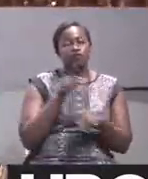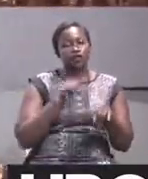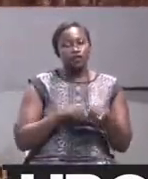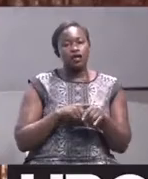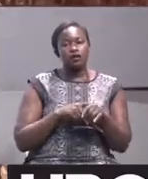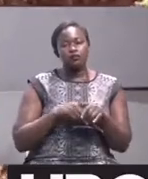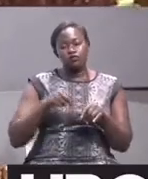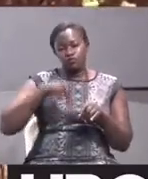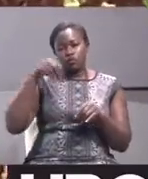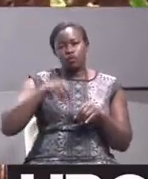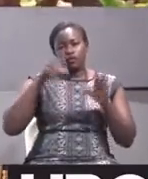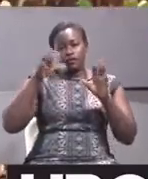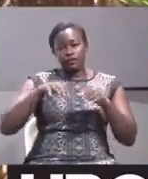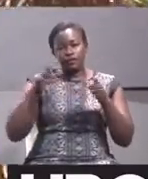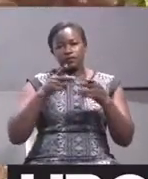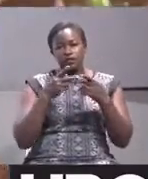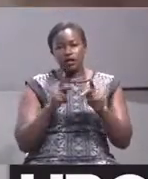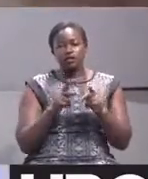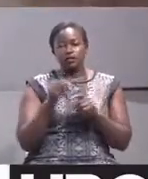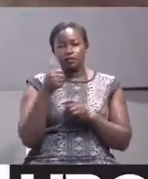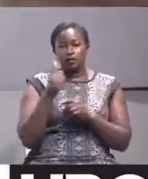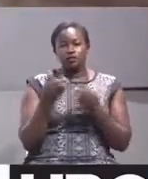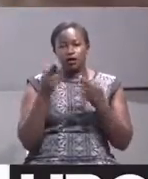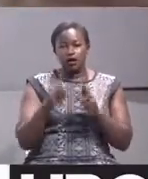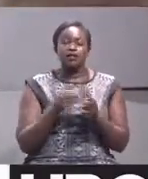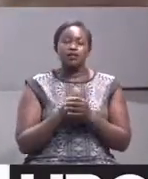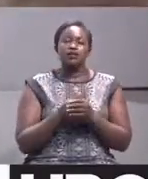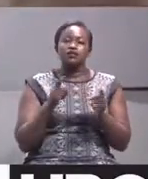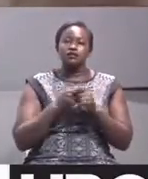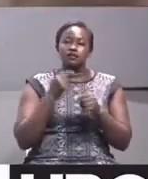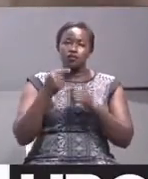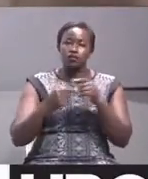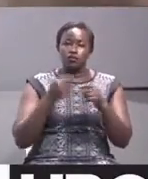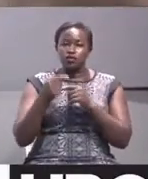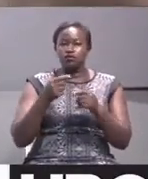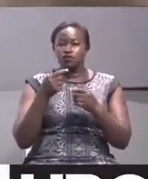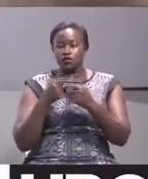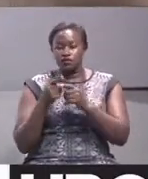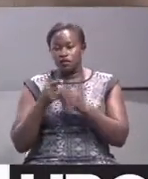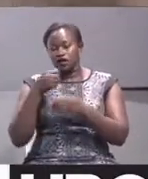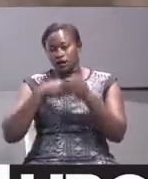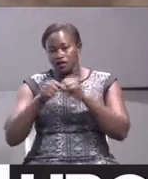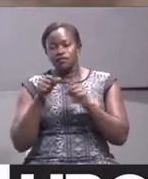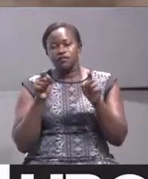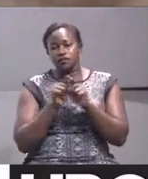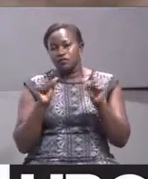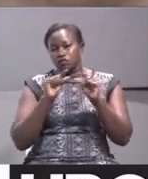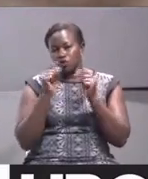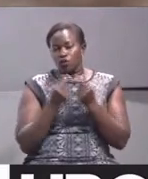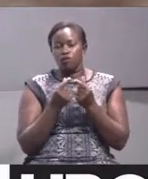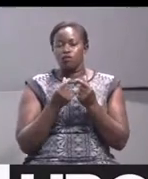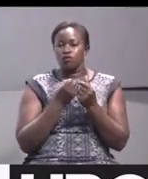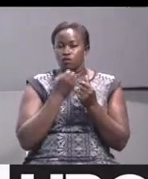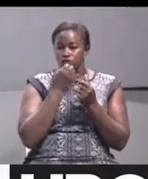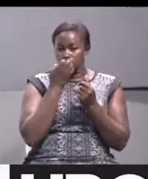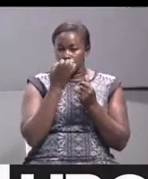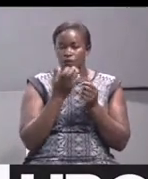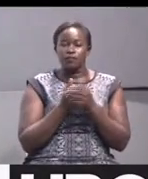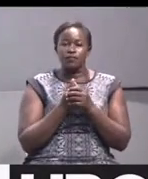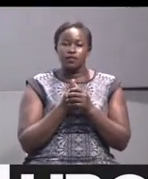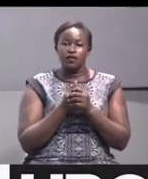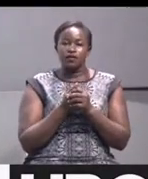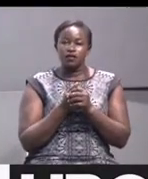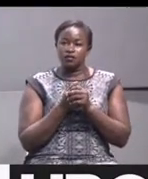north is yet to come. With the continuation of anthropogenic activities and global warming, it is expected that the pattern